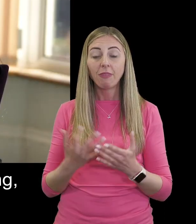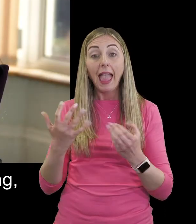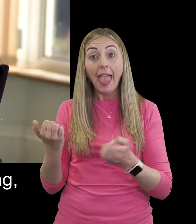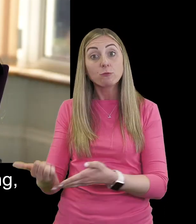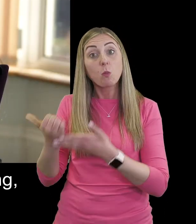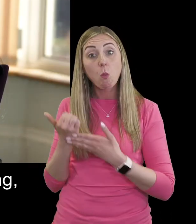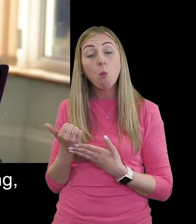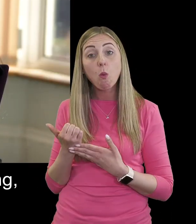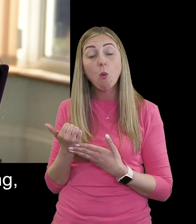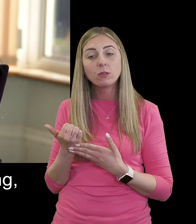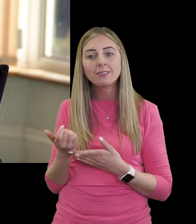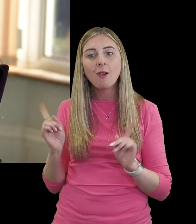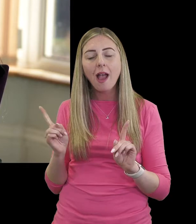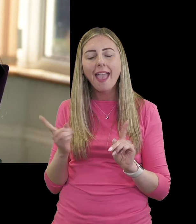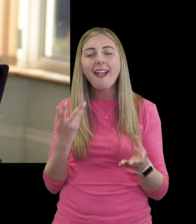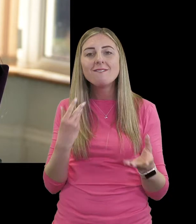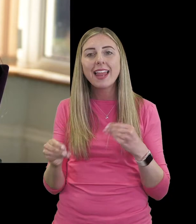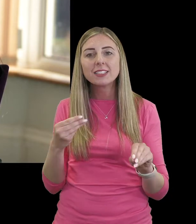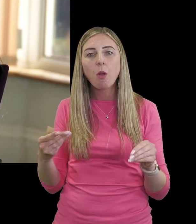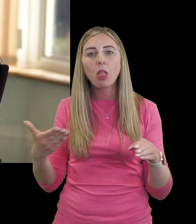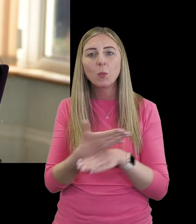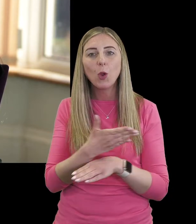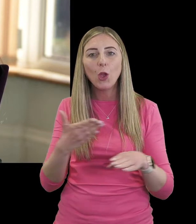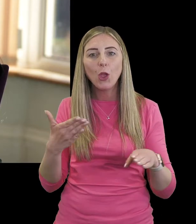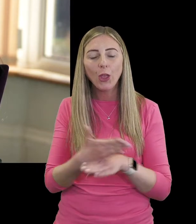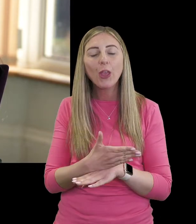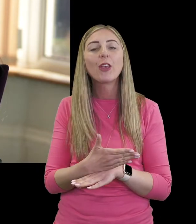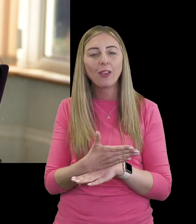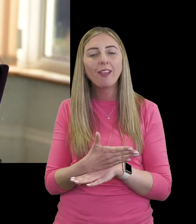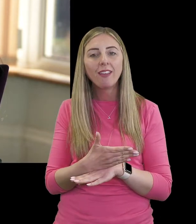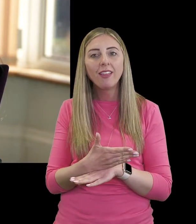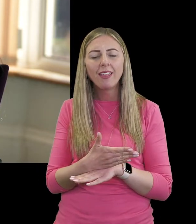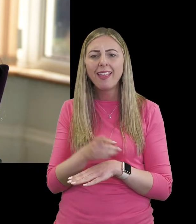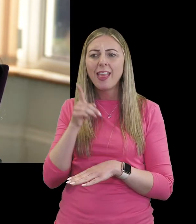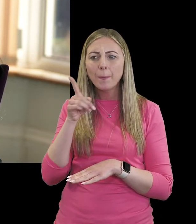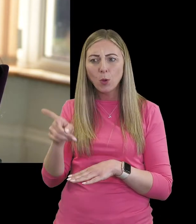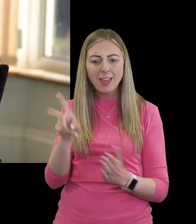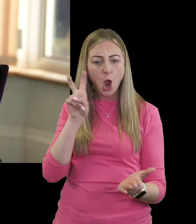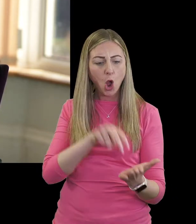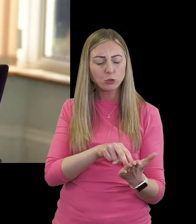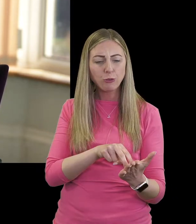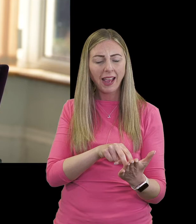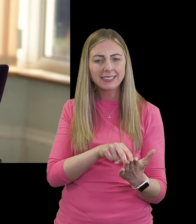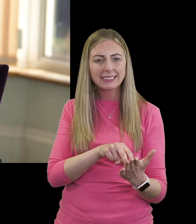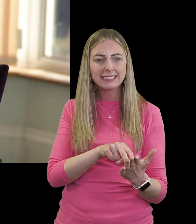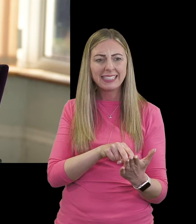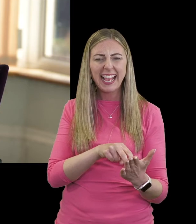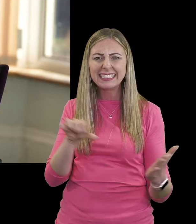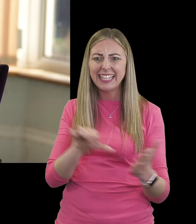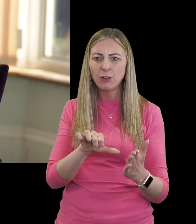supported to do flexible working. But it's very, very hard to write a flexible working